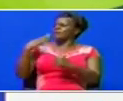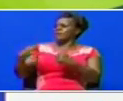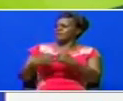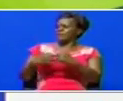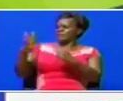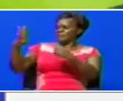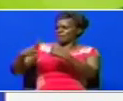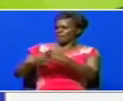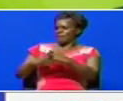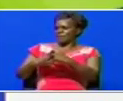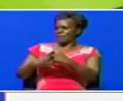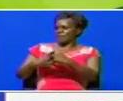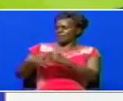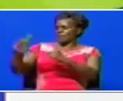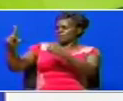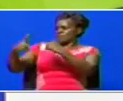238,809, representing